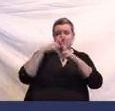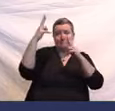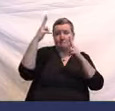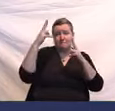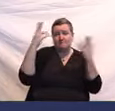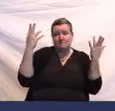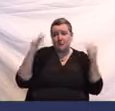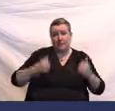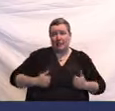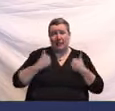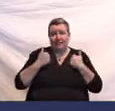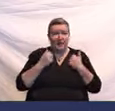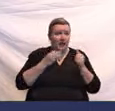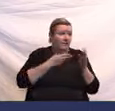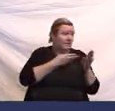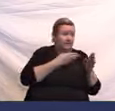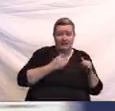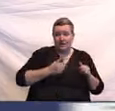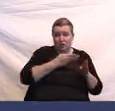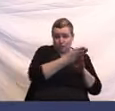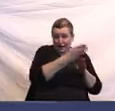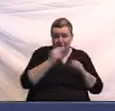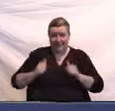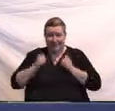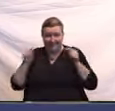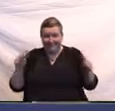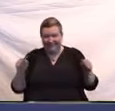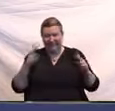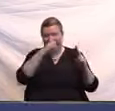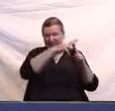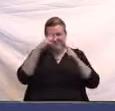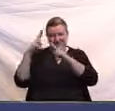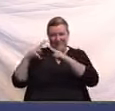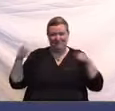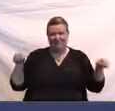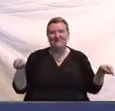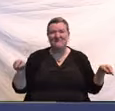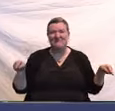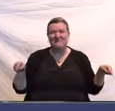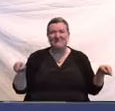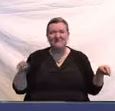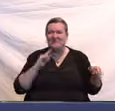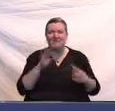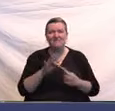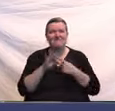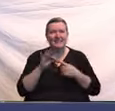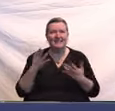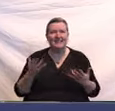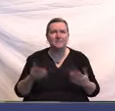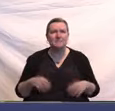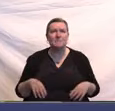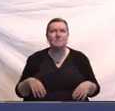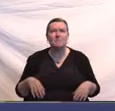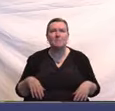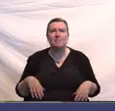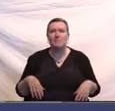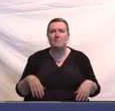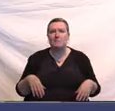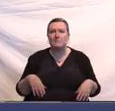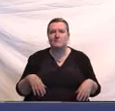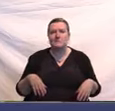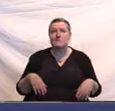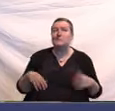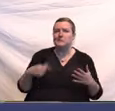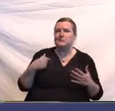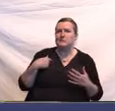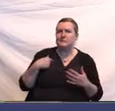share it with you, Governor. Thank you. Very special. I came out, by the way, on the Navy side with the Secretary of Defense. Pat came out on the